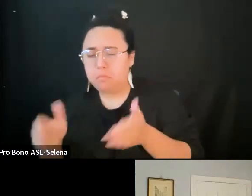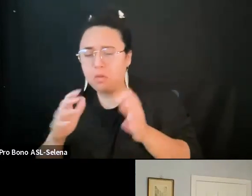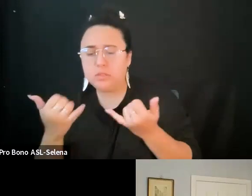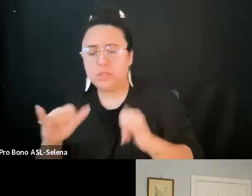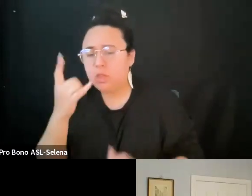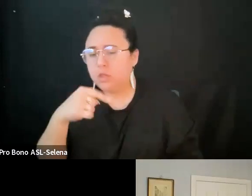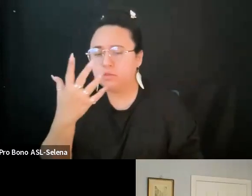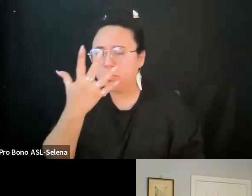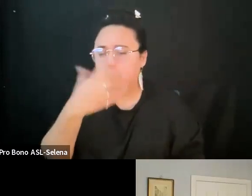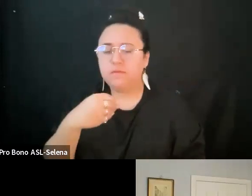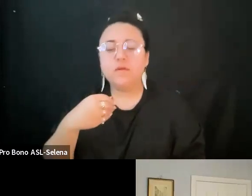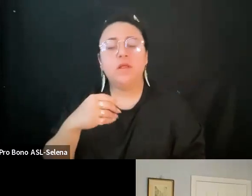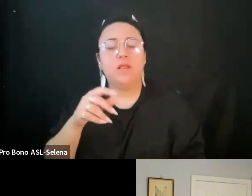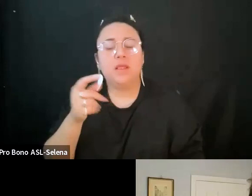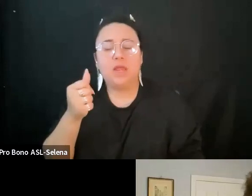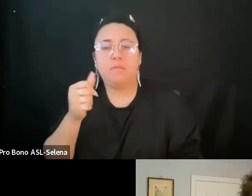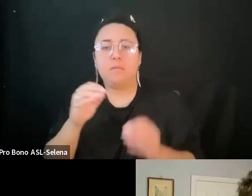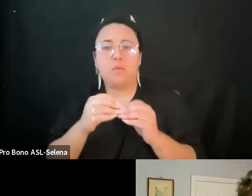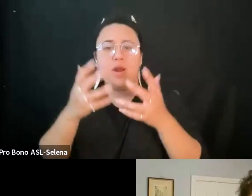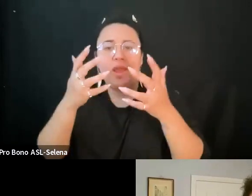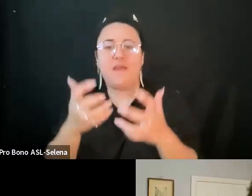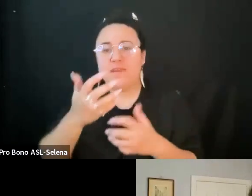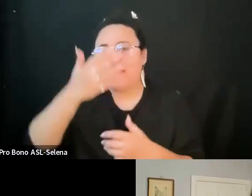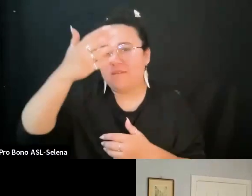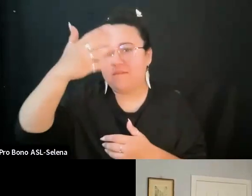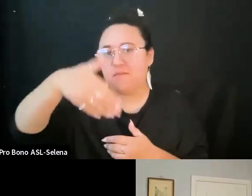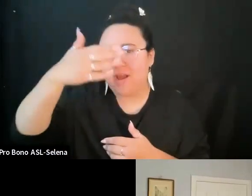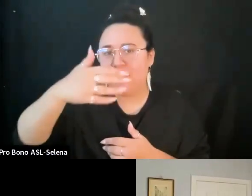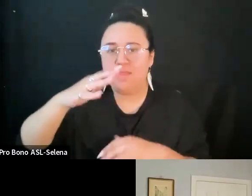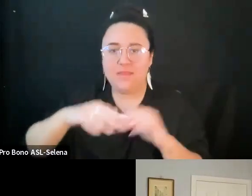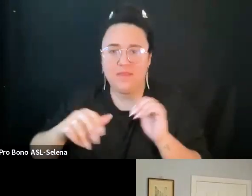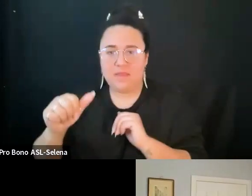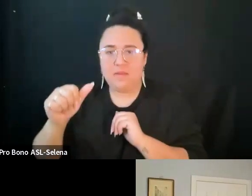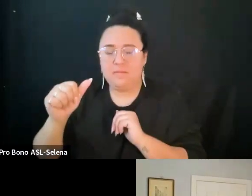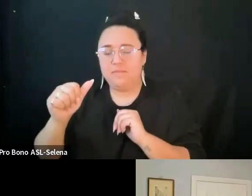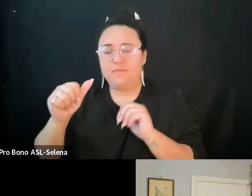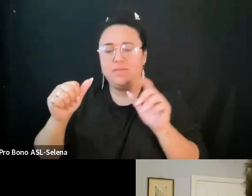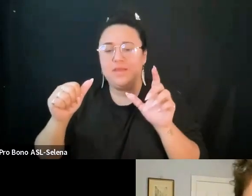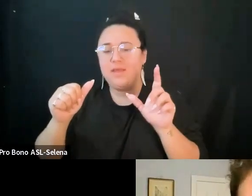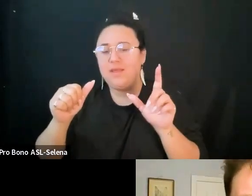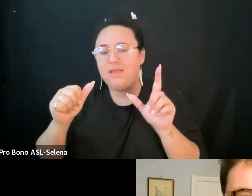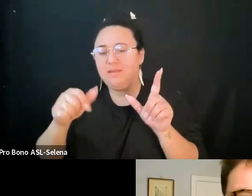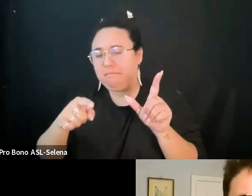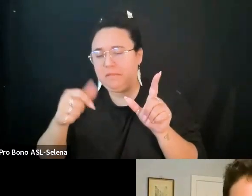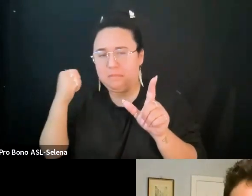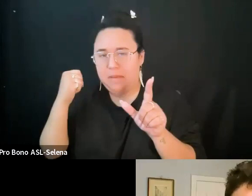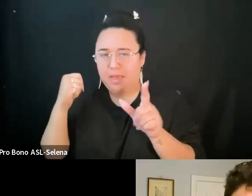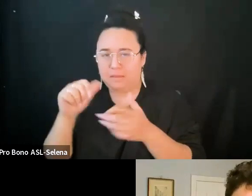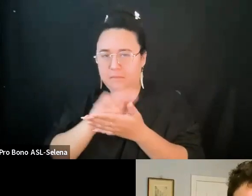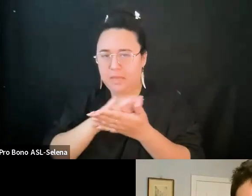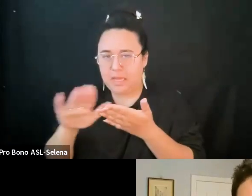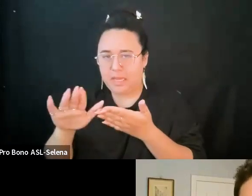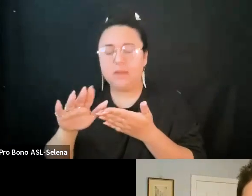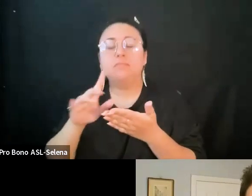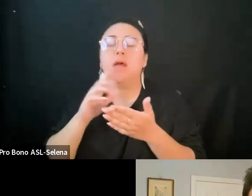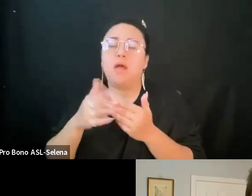little mullet style right now, just because it's like party. It's the beautiful parts of the front. It's very plain back here, but I'm almost